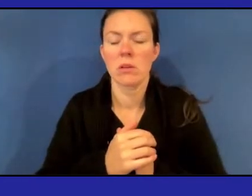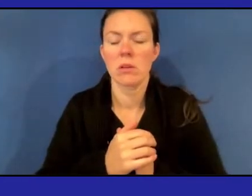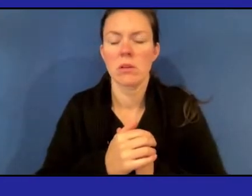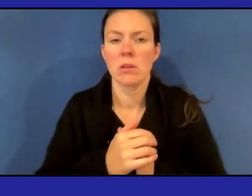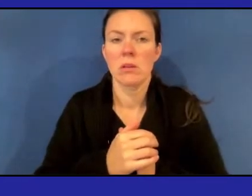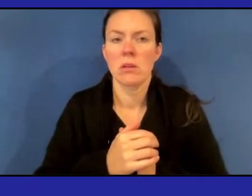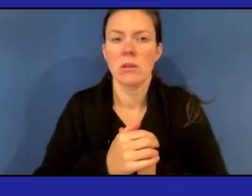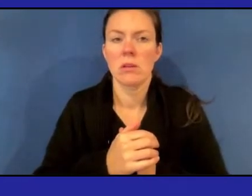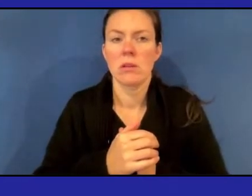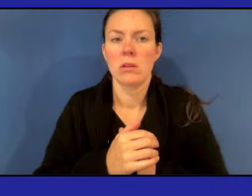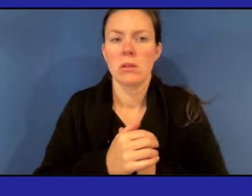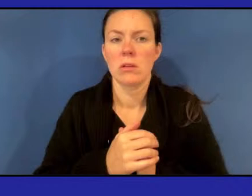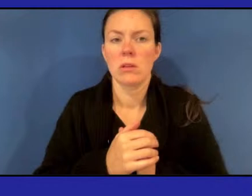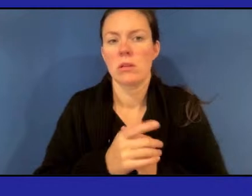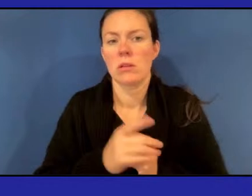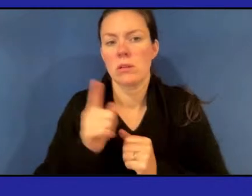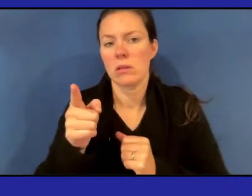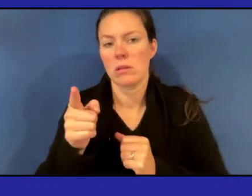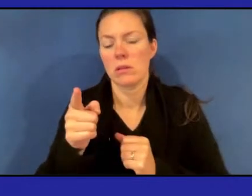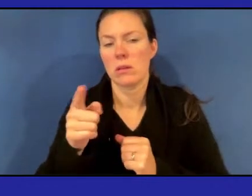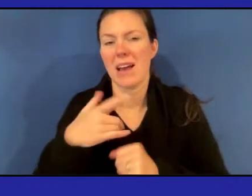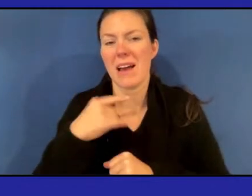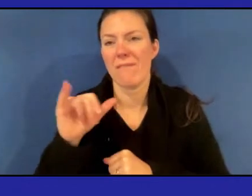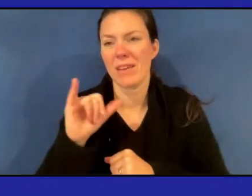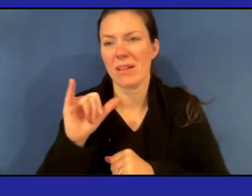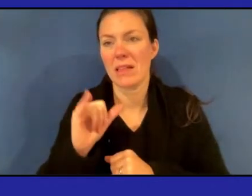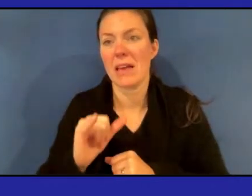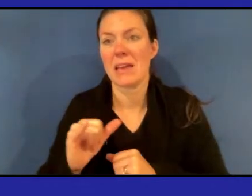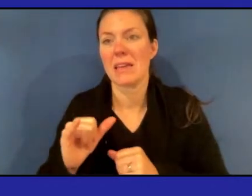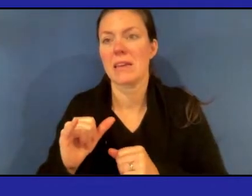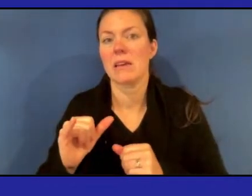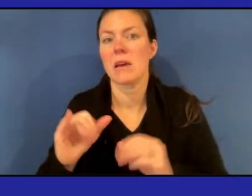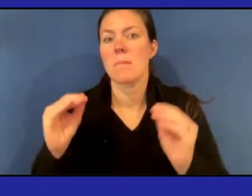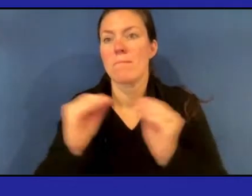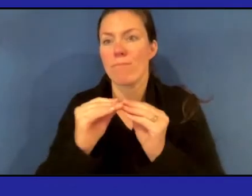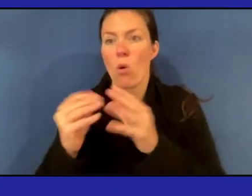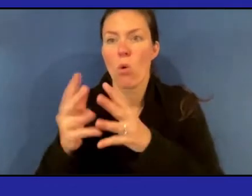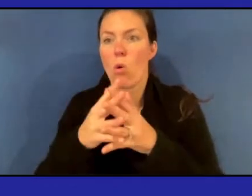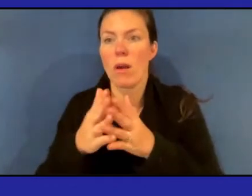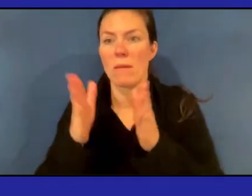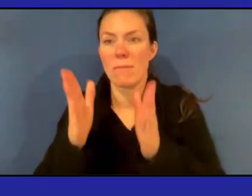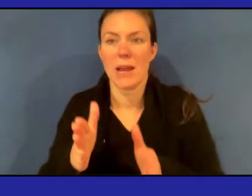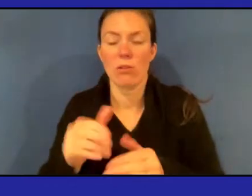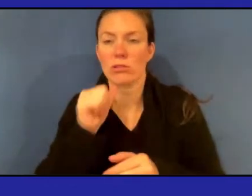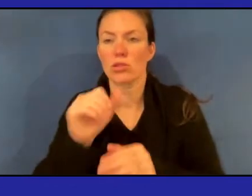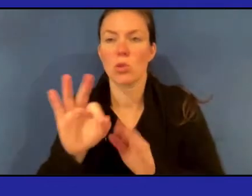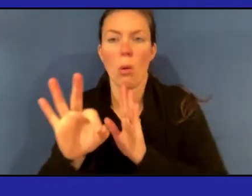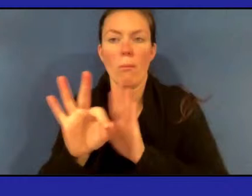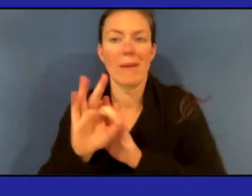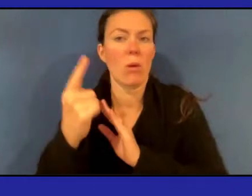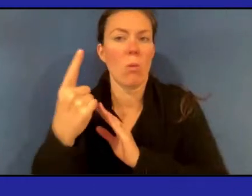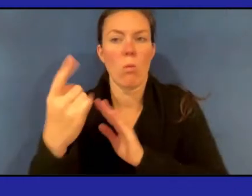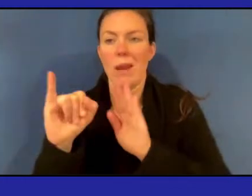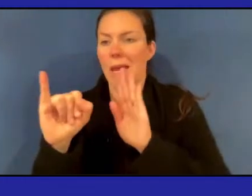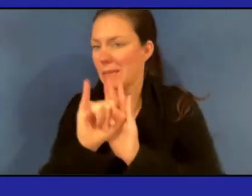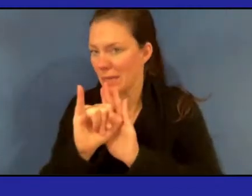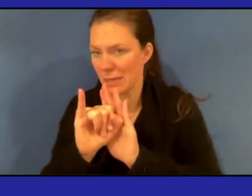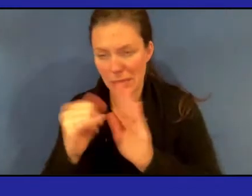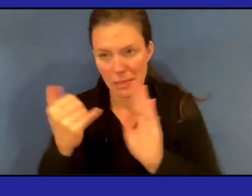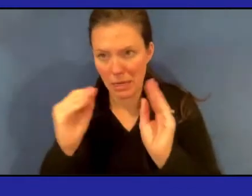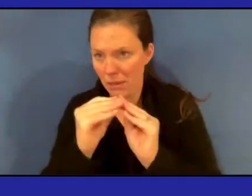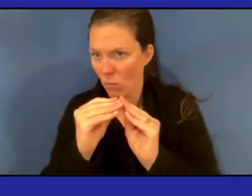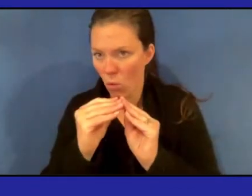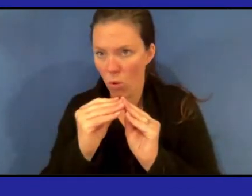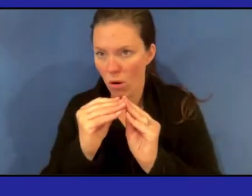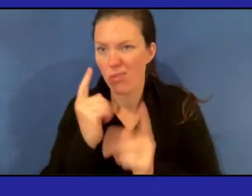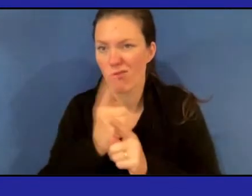you know this data better than anyone, more and more Americans do not singly Yeah. identify. Right, they